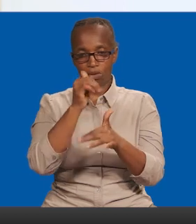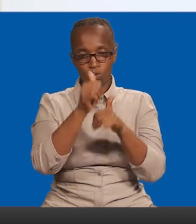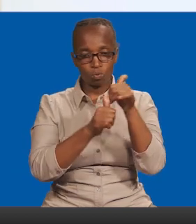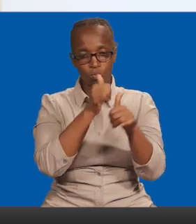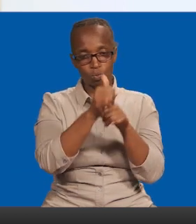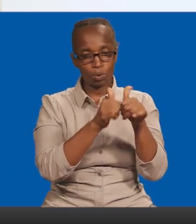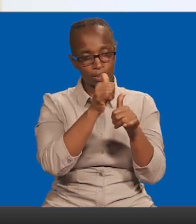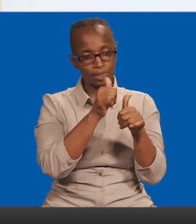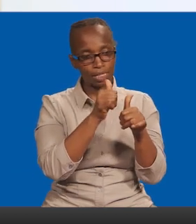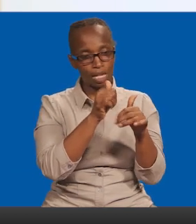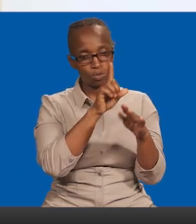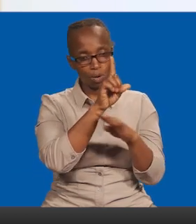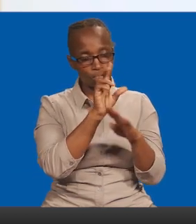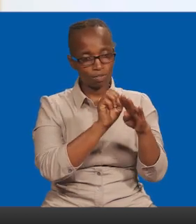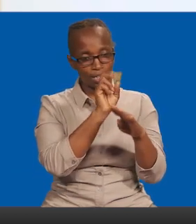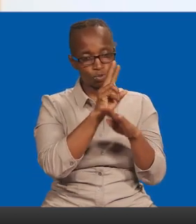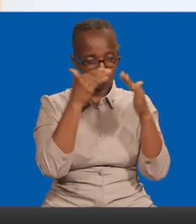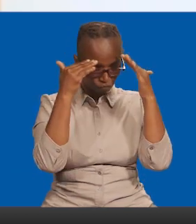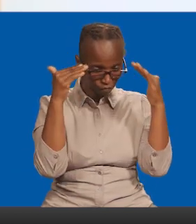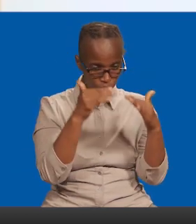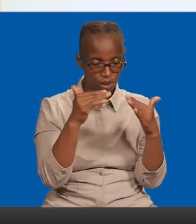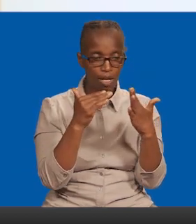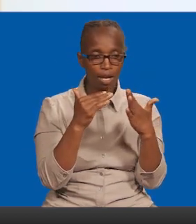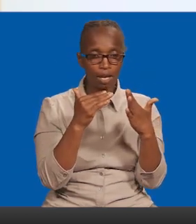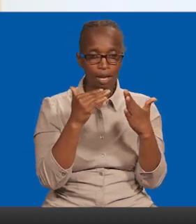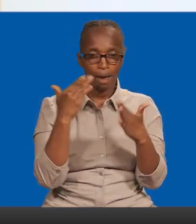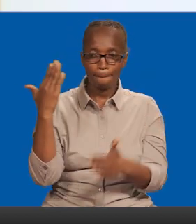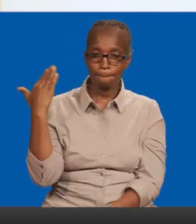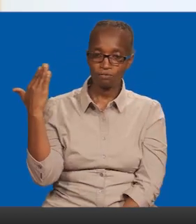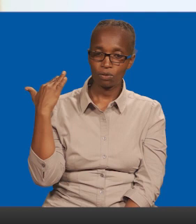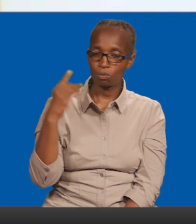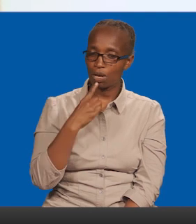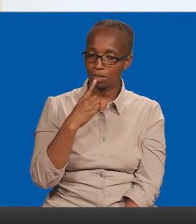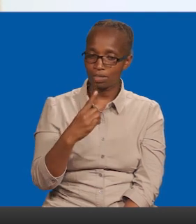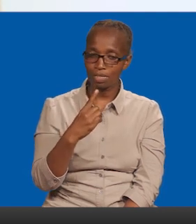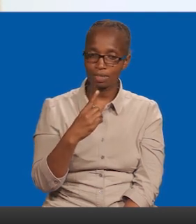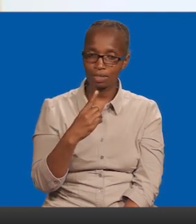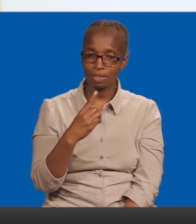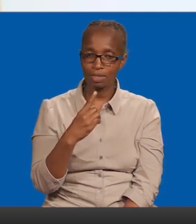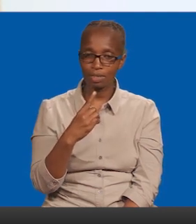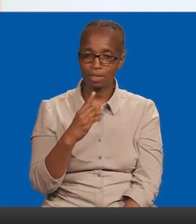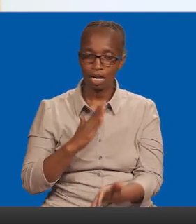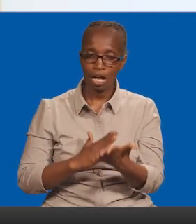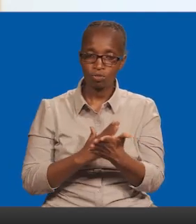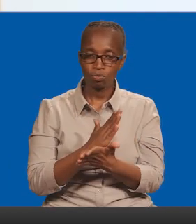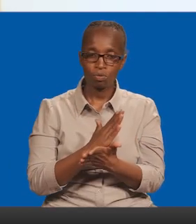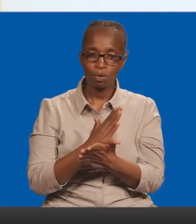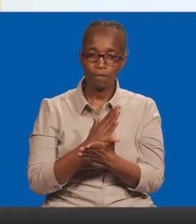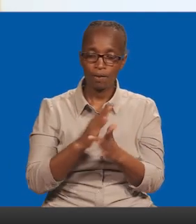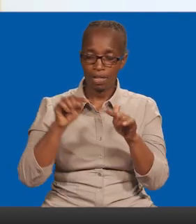fund, it is one of the 12 commitments, as I've said, on the platform of